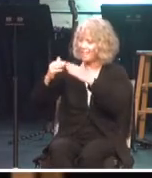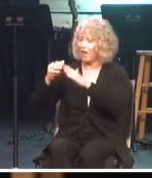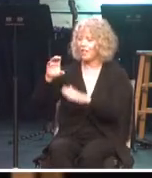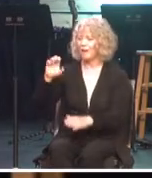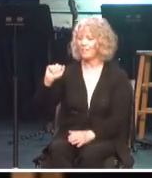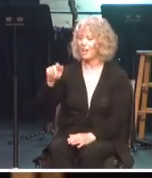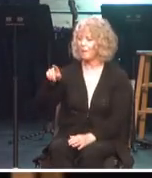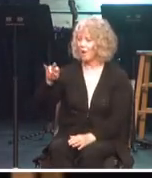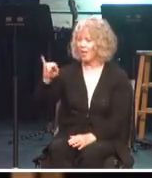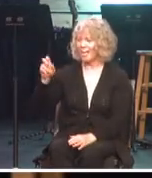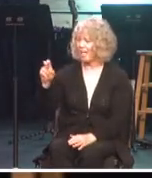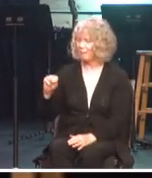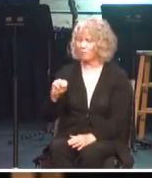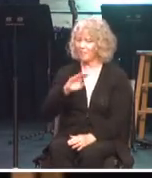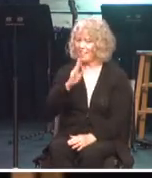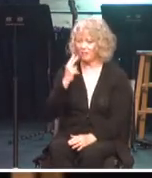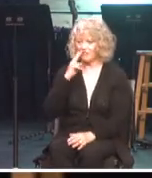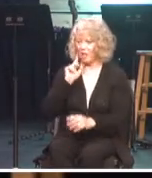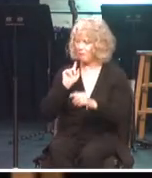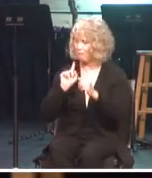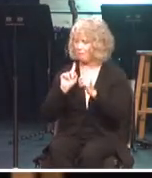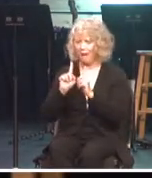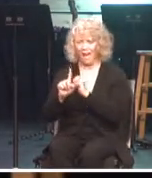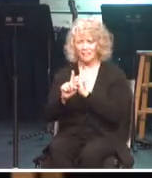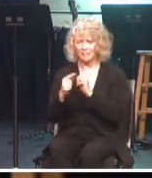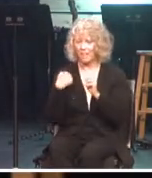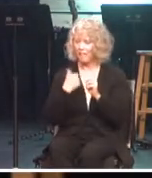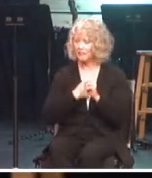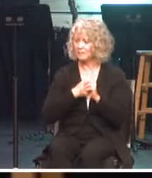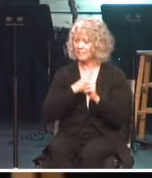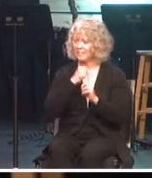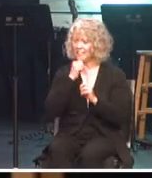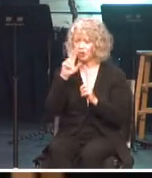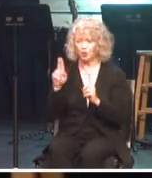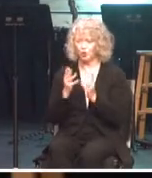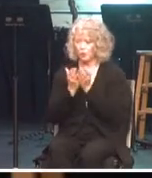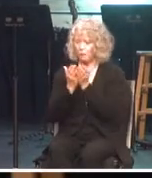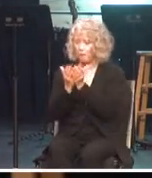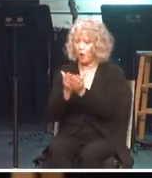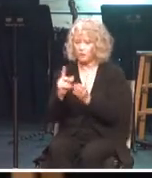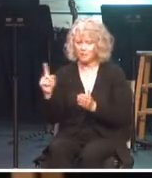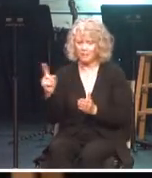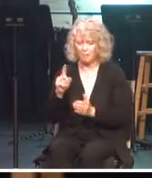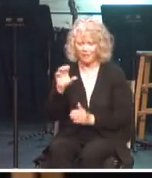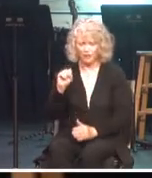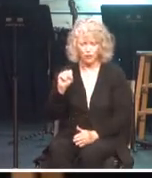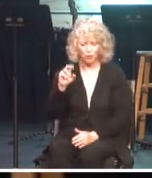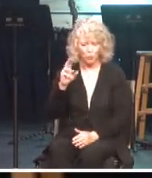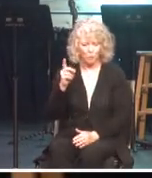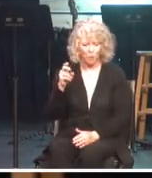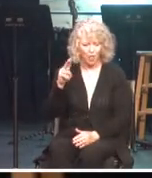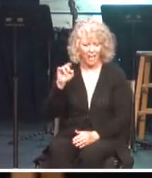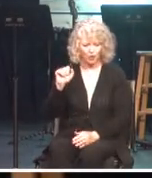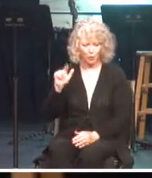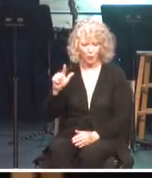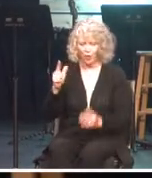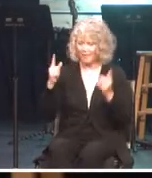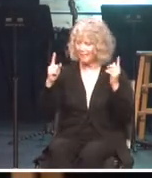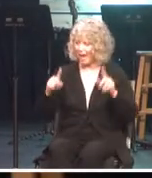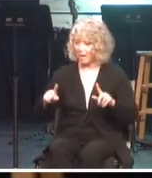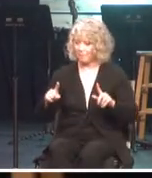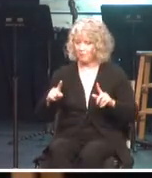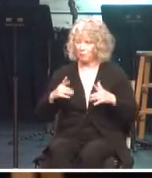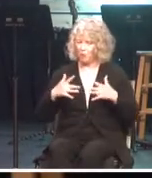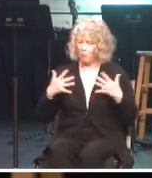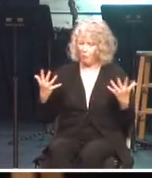them. He didn't take any boat. They know something happened in a supernatural way. They don't know what, but they know it's supernatural. It's